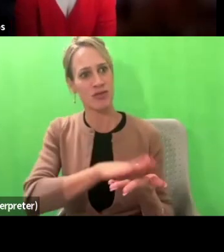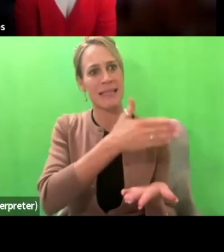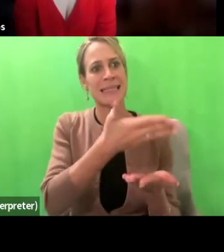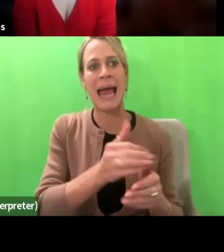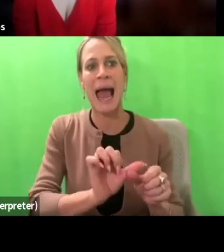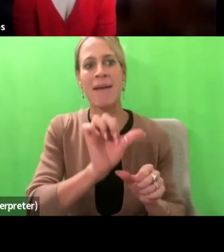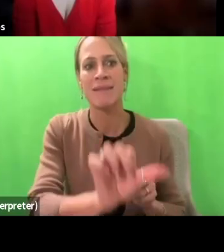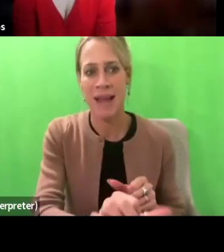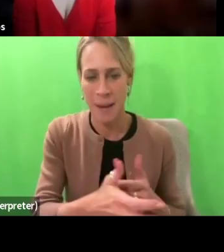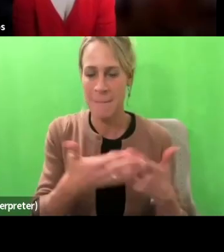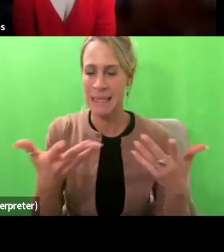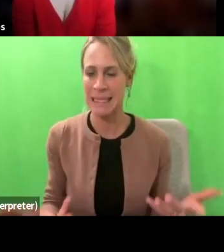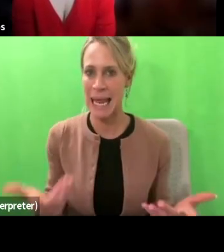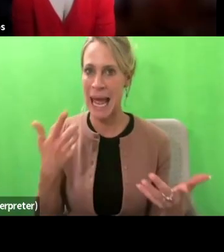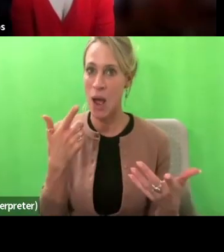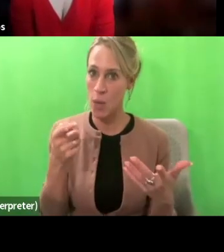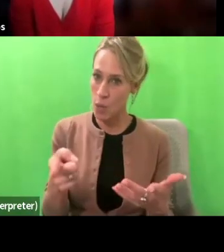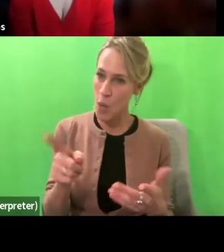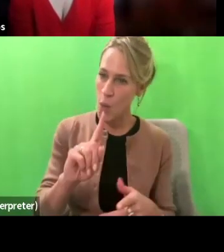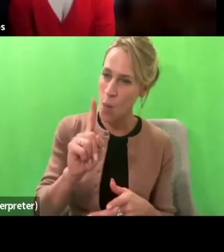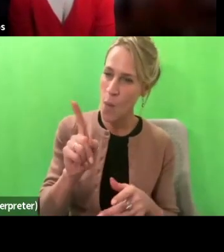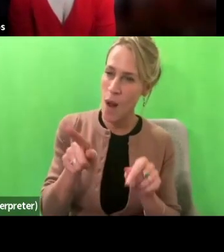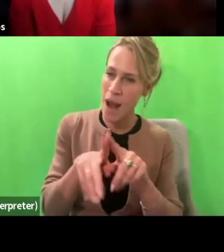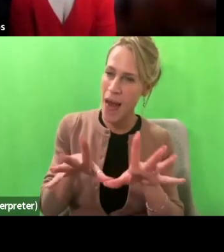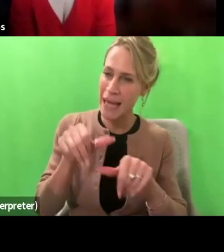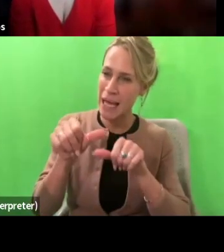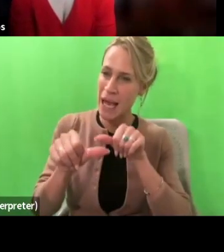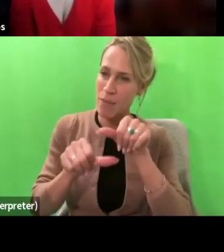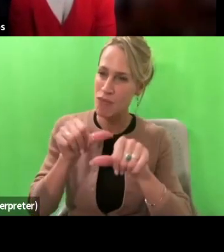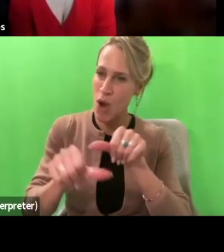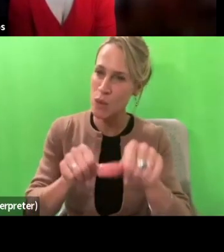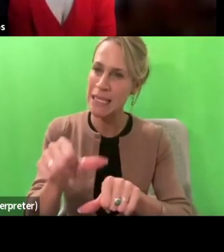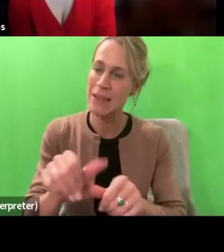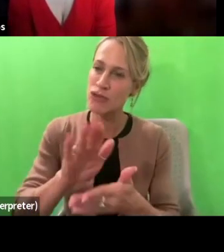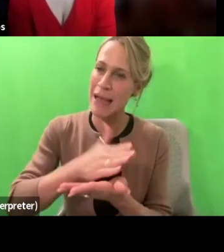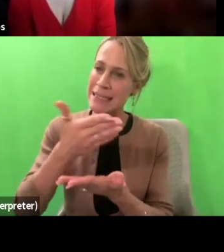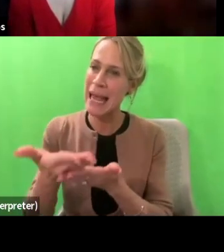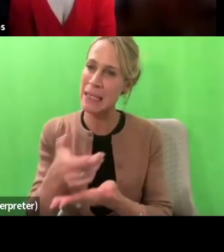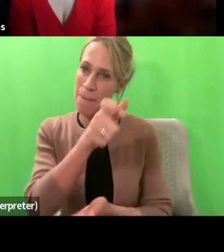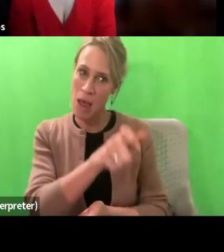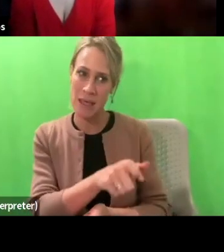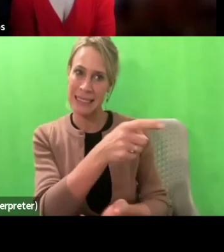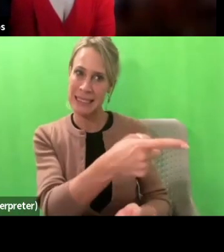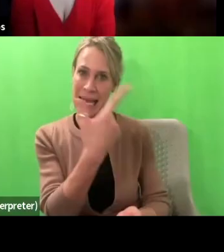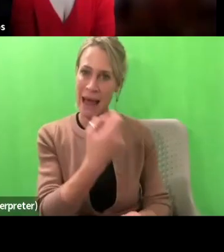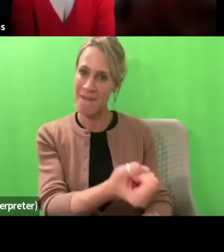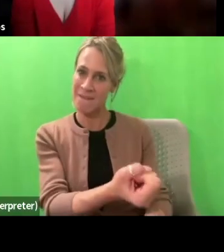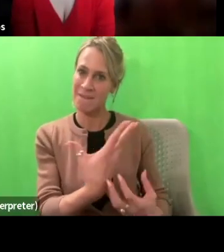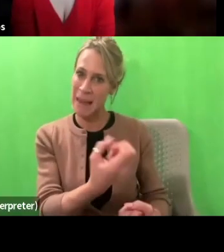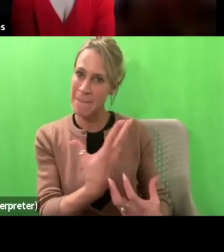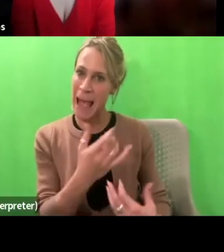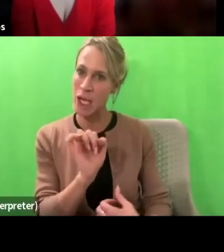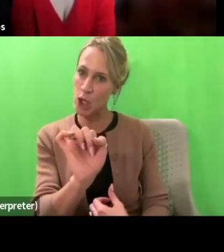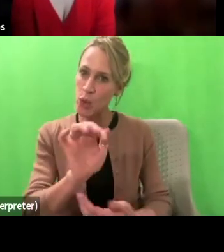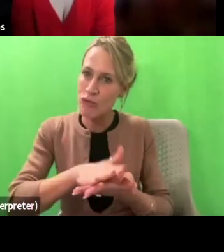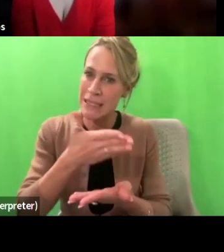of writers. What was it like working with somebody who could possibly give feedback to your